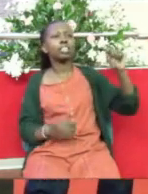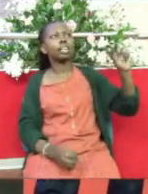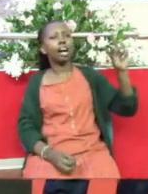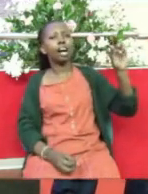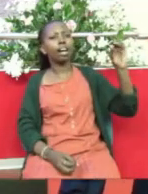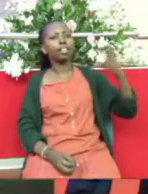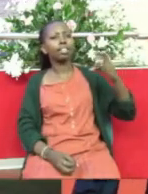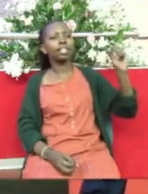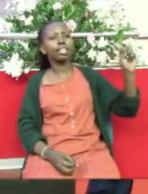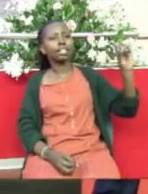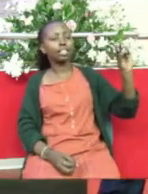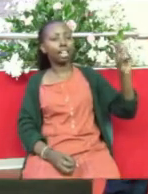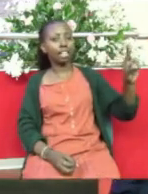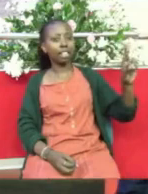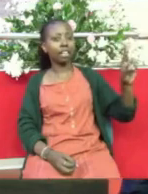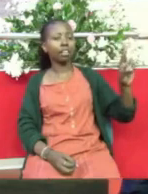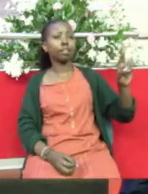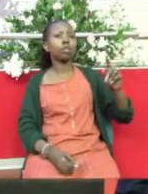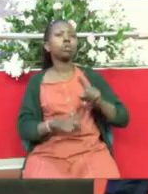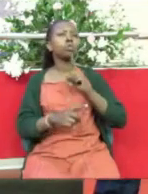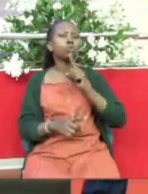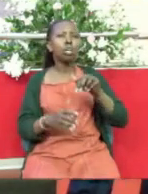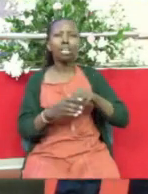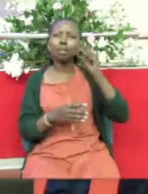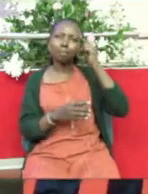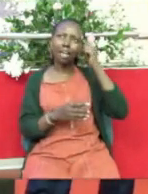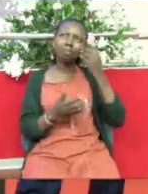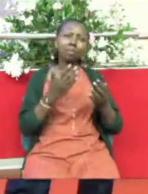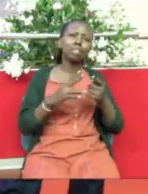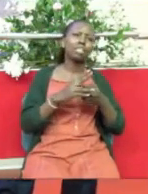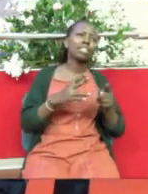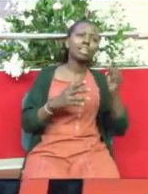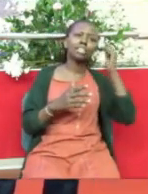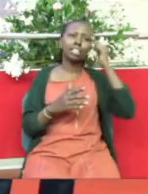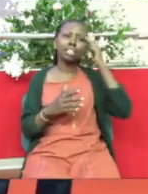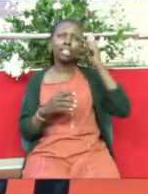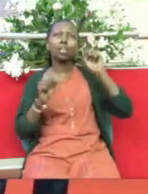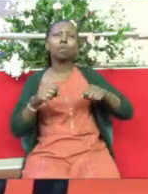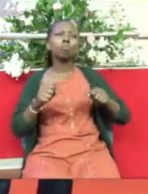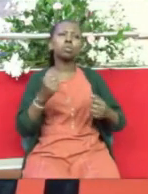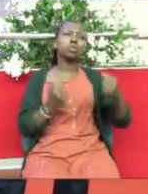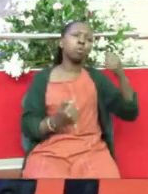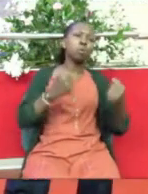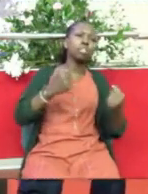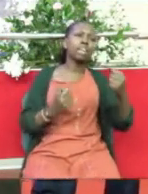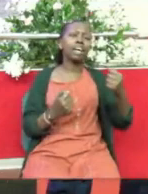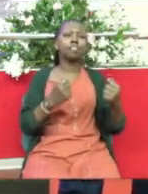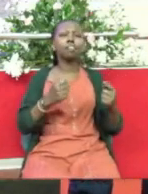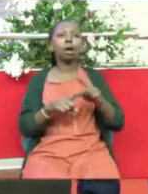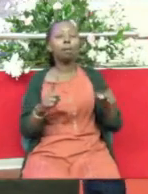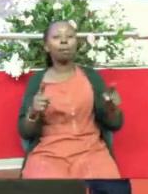And so, if in your mind you begin conceiving that you can be able to drive a car, that mountain presents